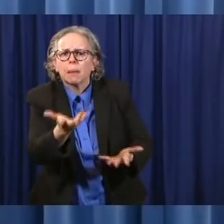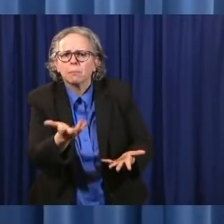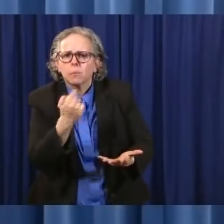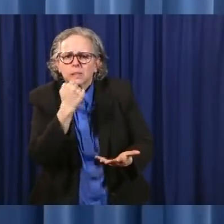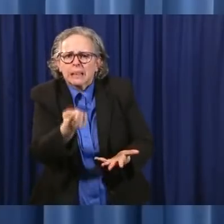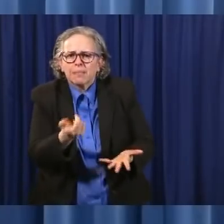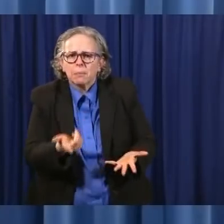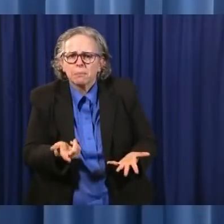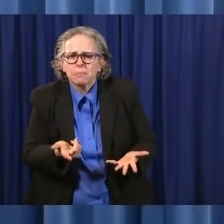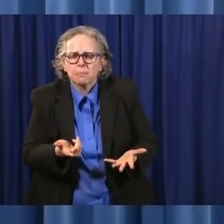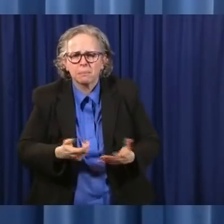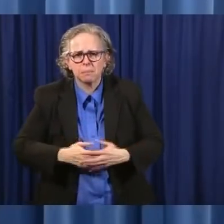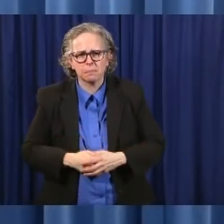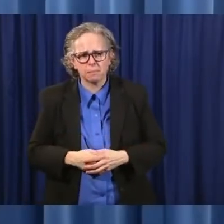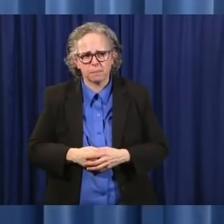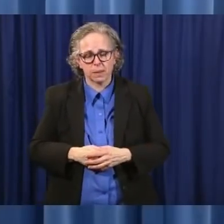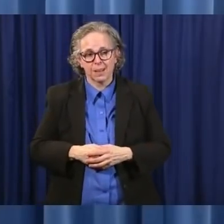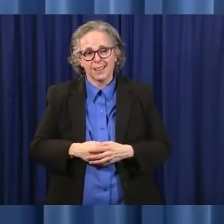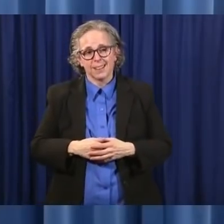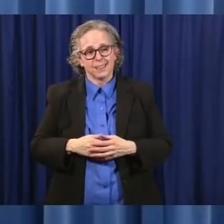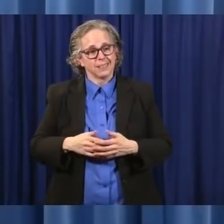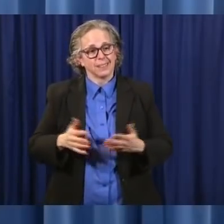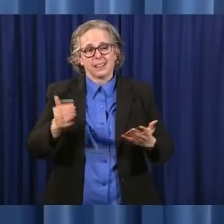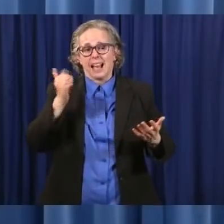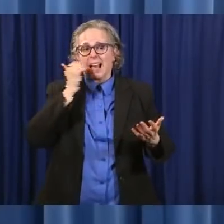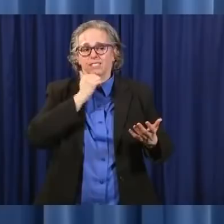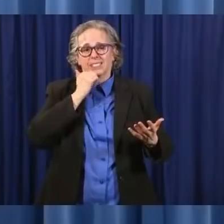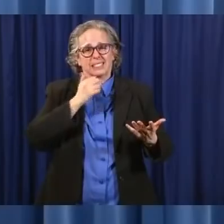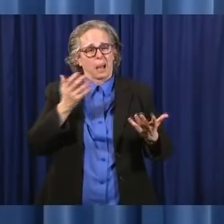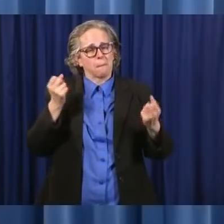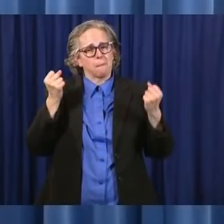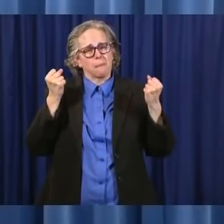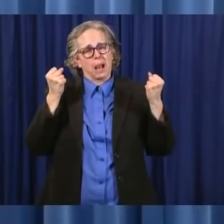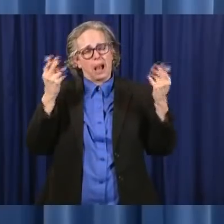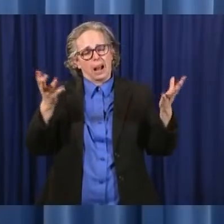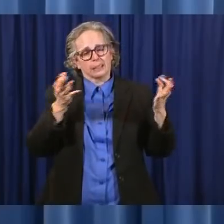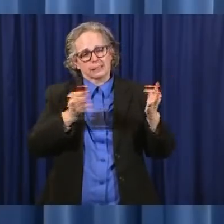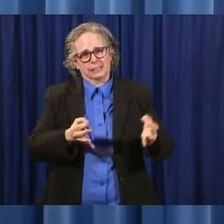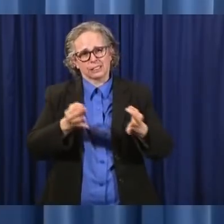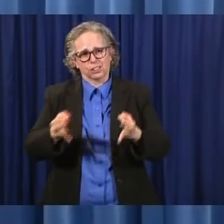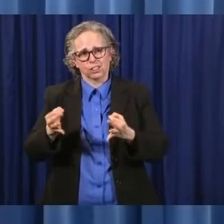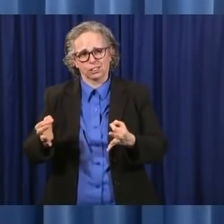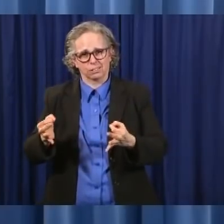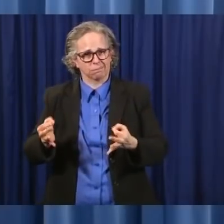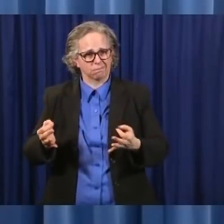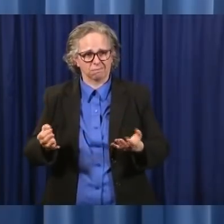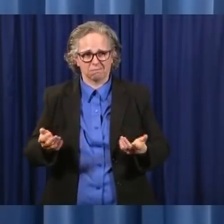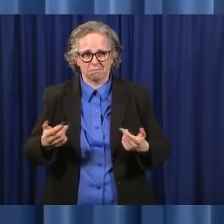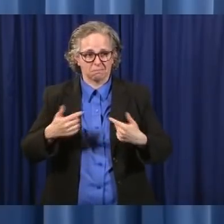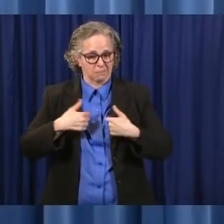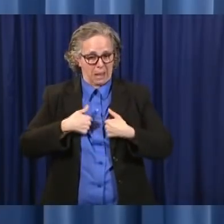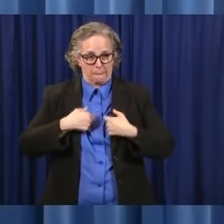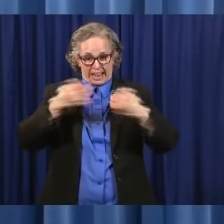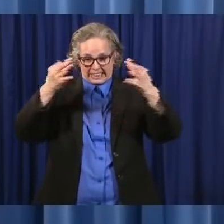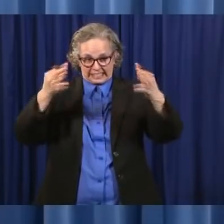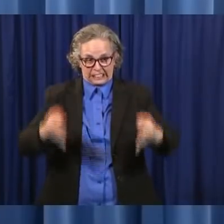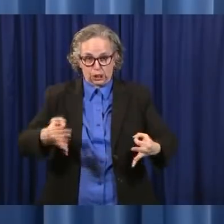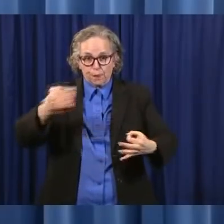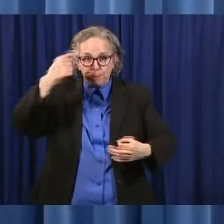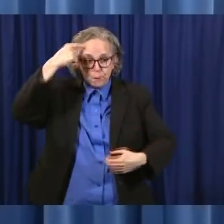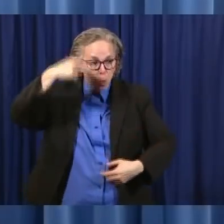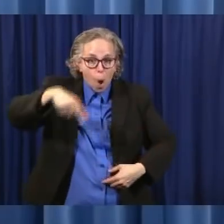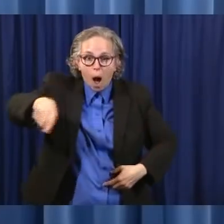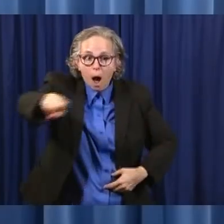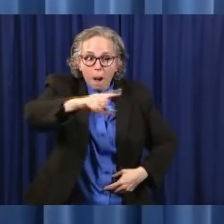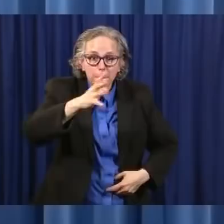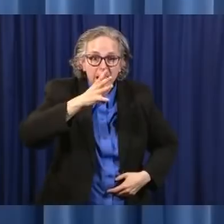I make a lot of decisions every day. I'm not going to get in the way of the parent making that decision or tell a parent what kind of decision